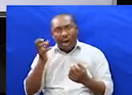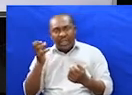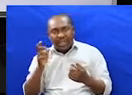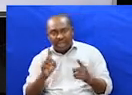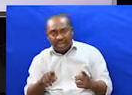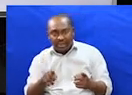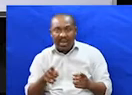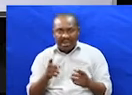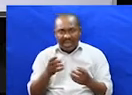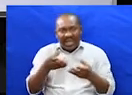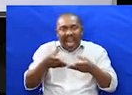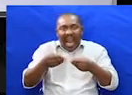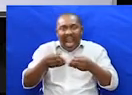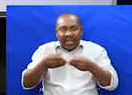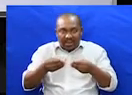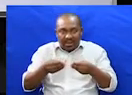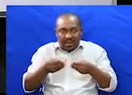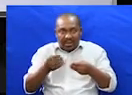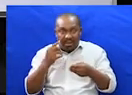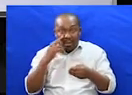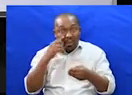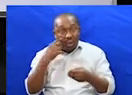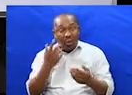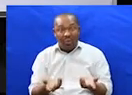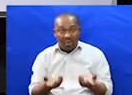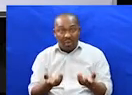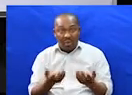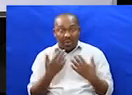Here in this model, each color, it